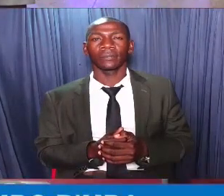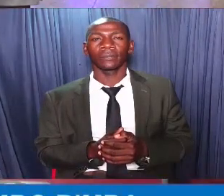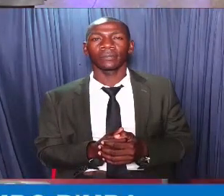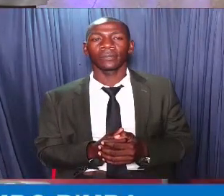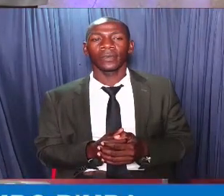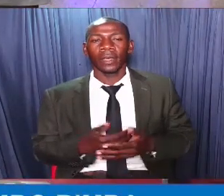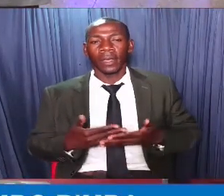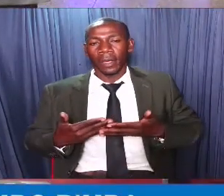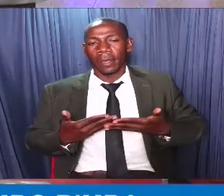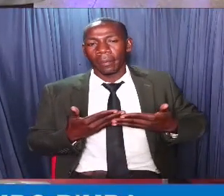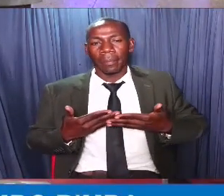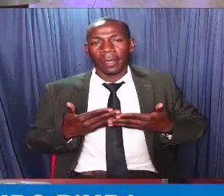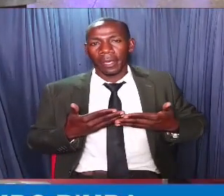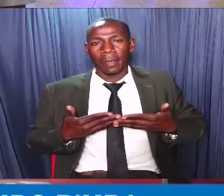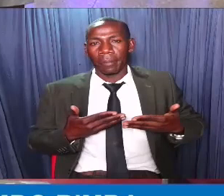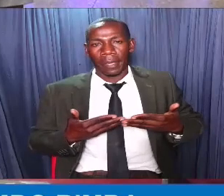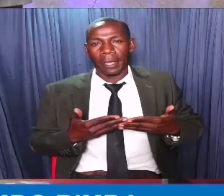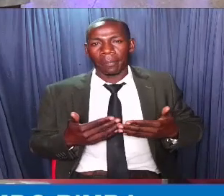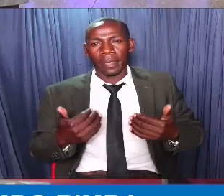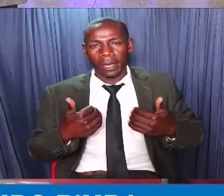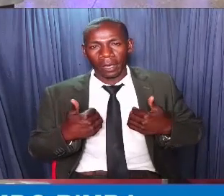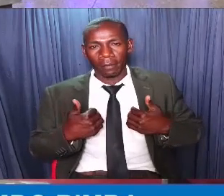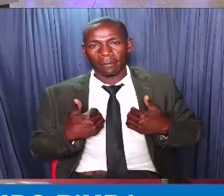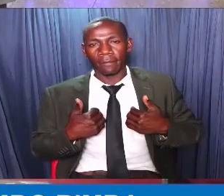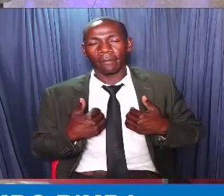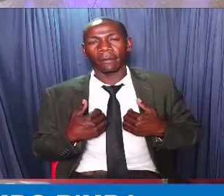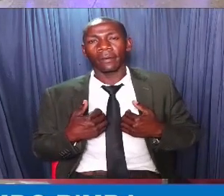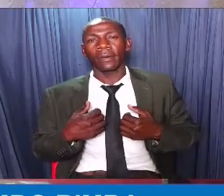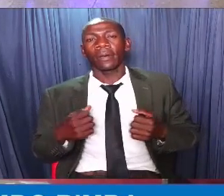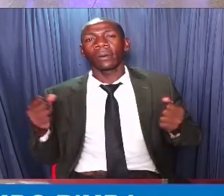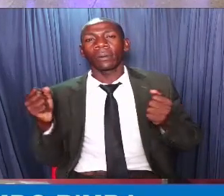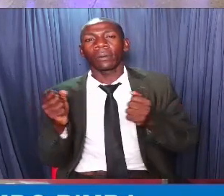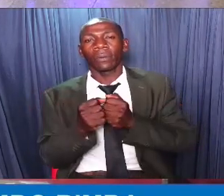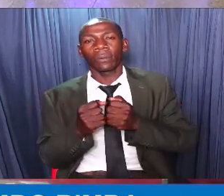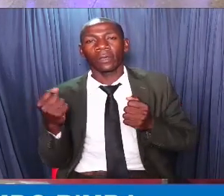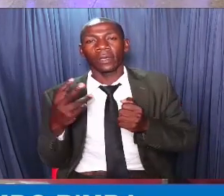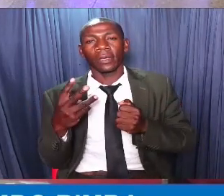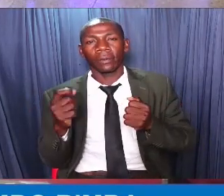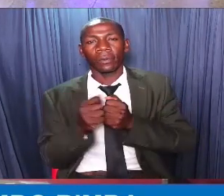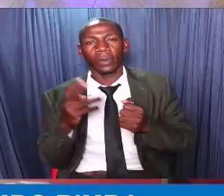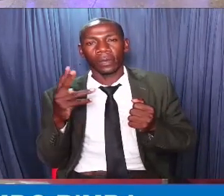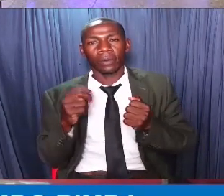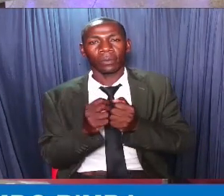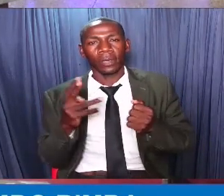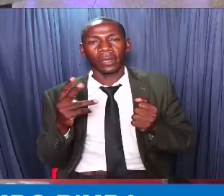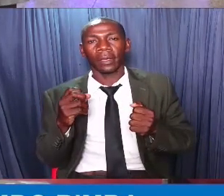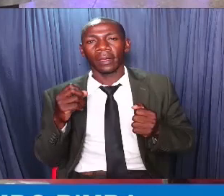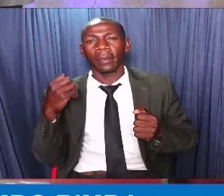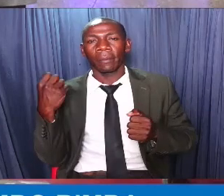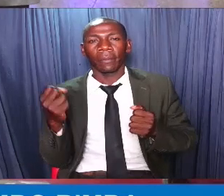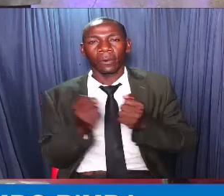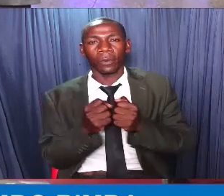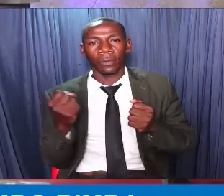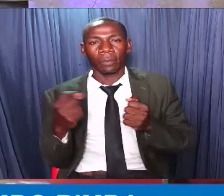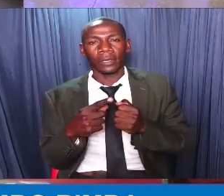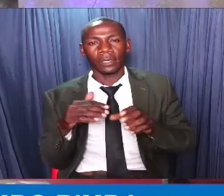Yani mwana amezaliwa yuko. You know, miezi mitano tayari. A child born umri wake. A child born already 5 months old. Sasa huyo ana umri wa